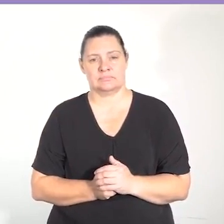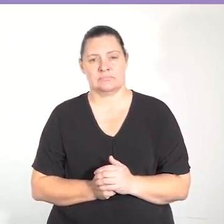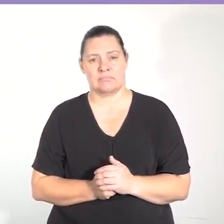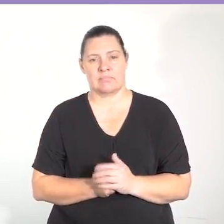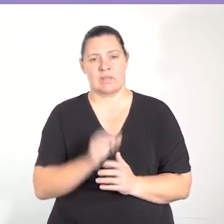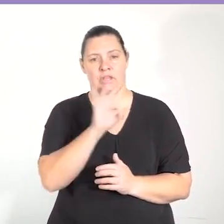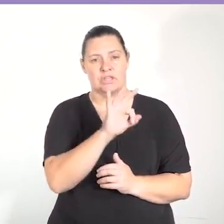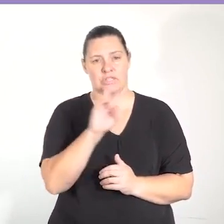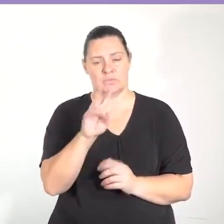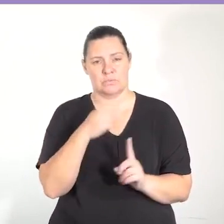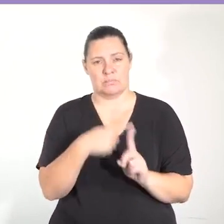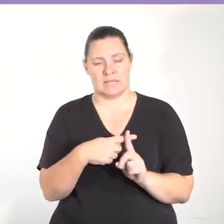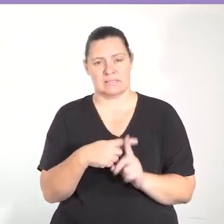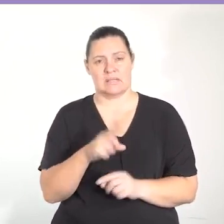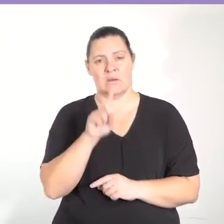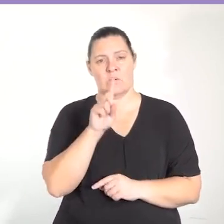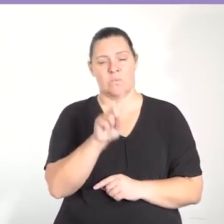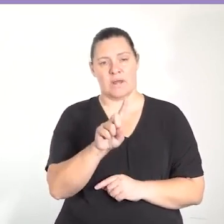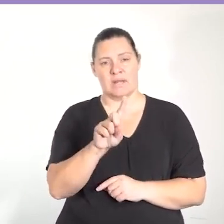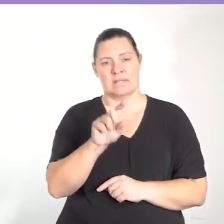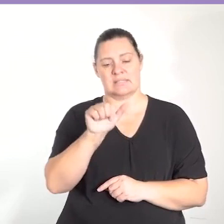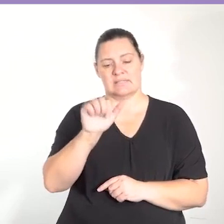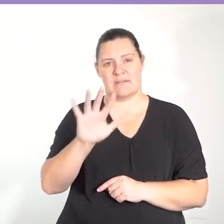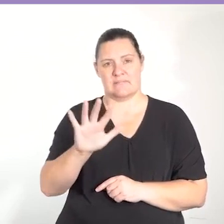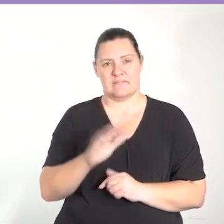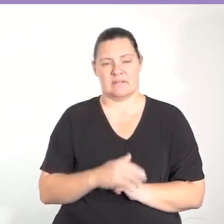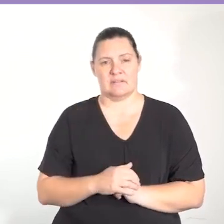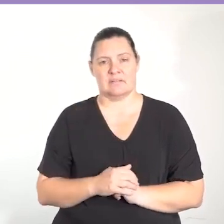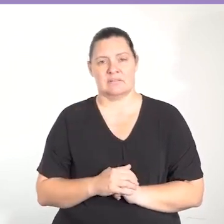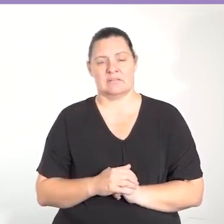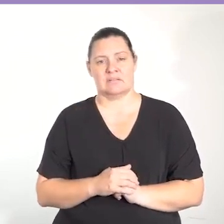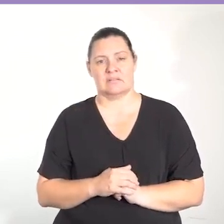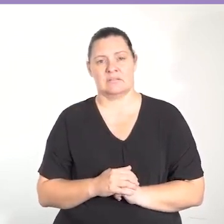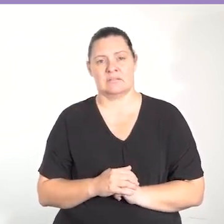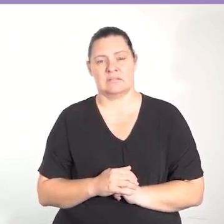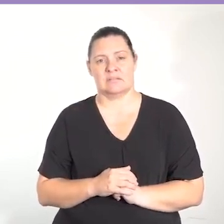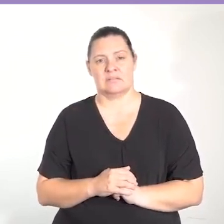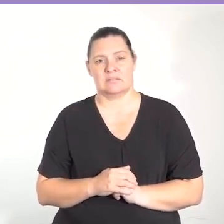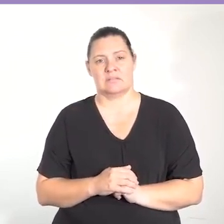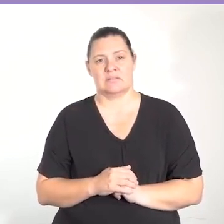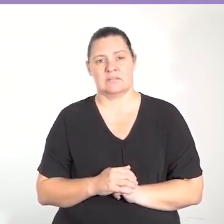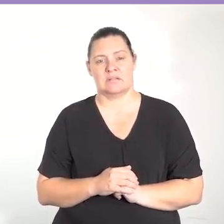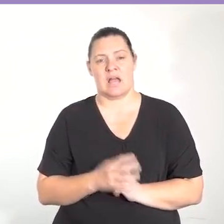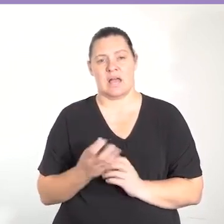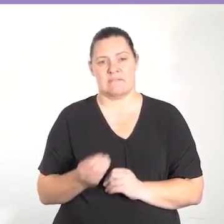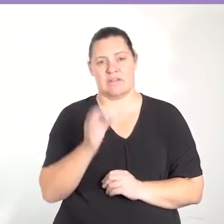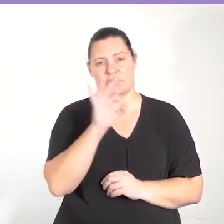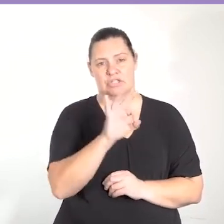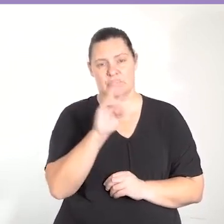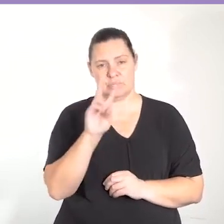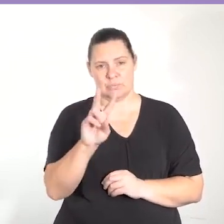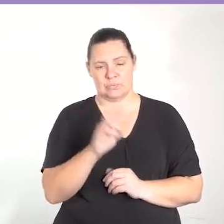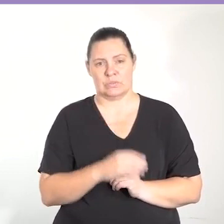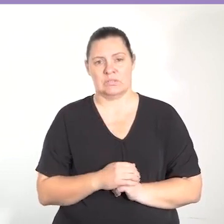Let's calculate 32 plus 165. So we have here 32,